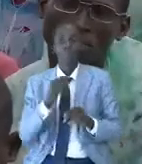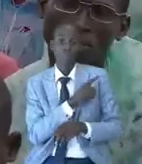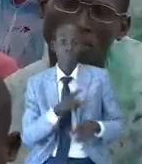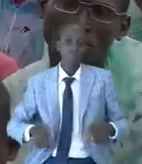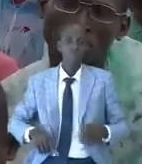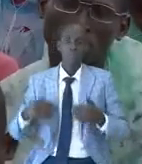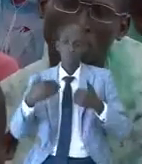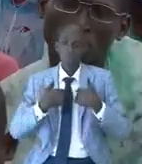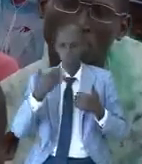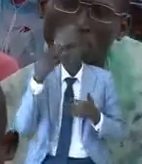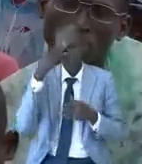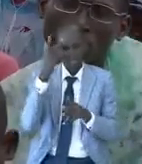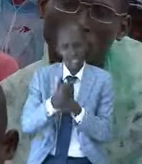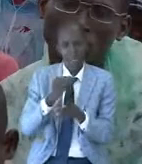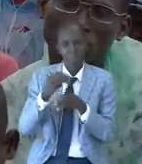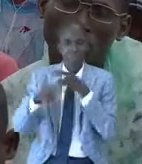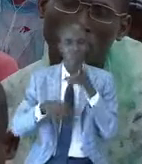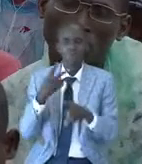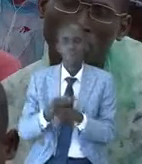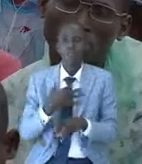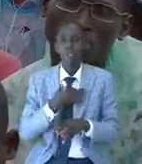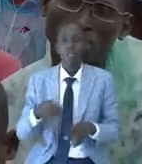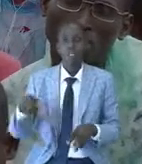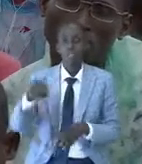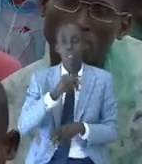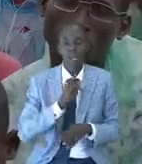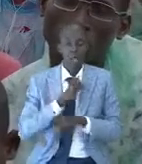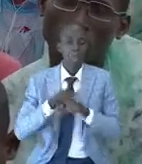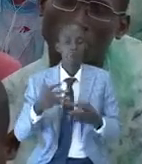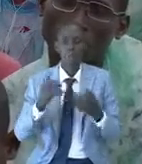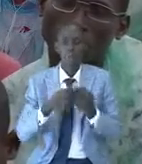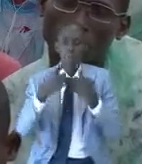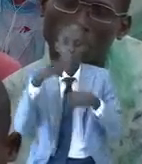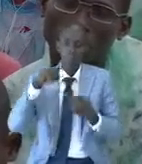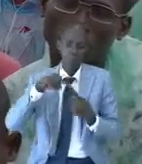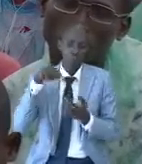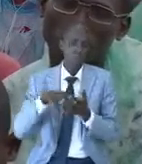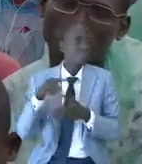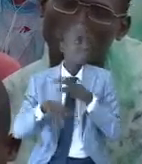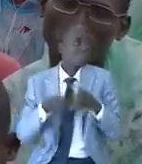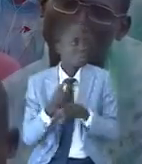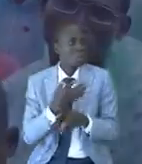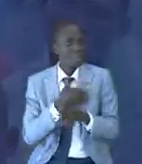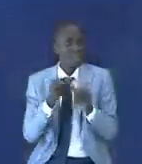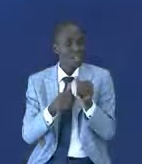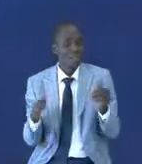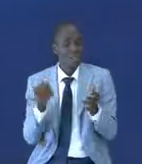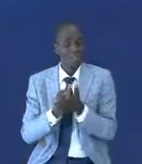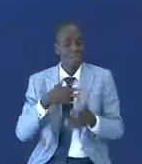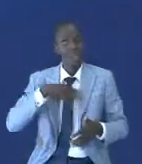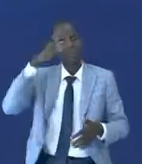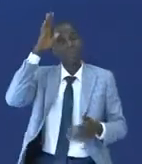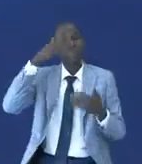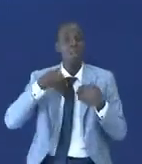the world. And I don't want to come to this world and everything my heavenly Father has made, I know next to